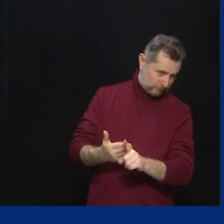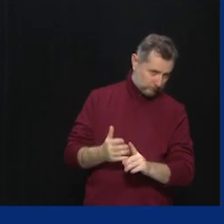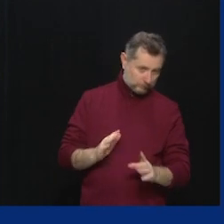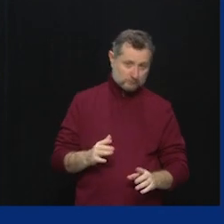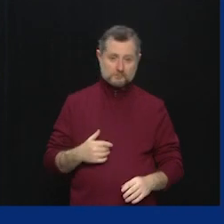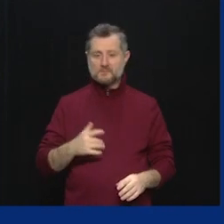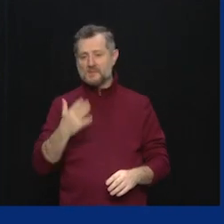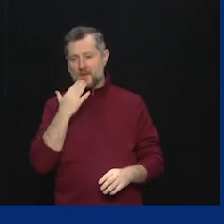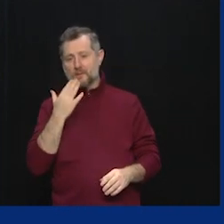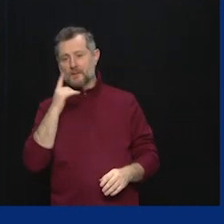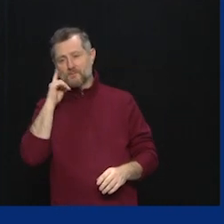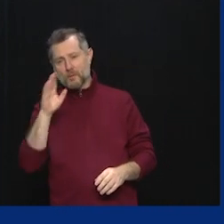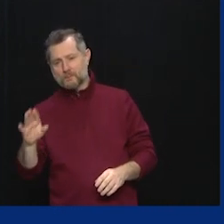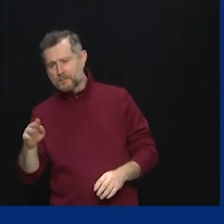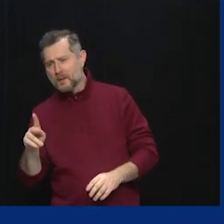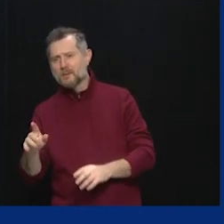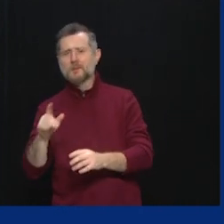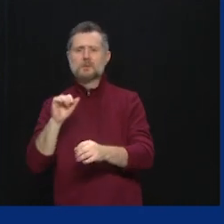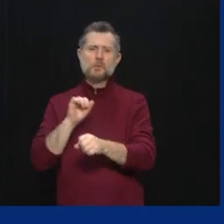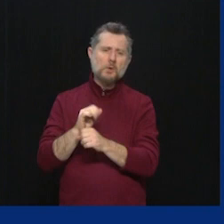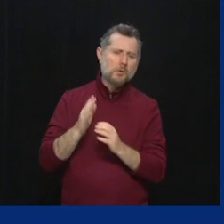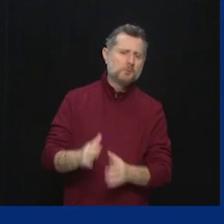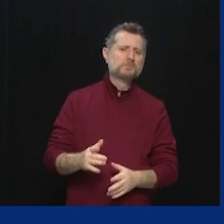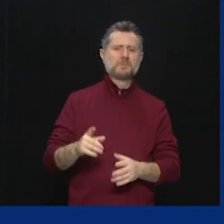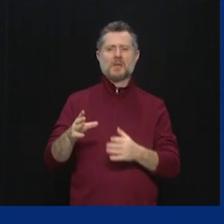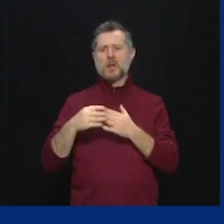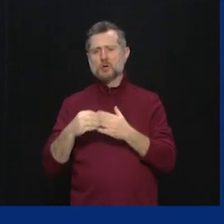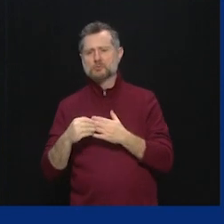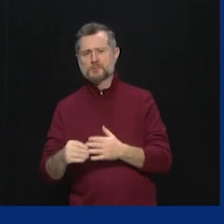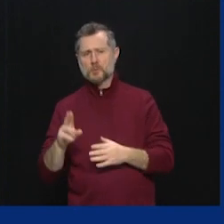your employees, and for your leadership.